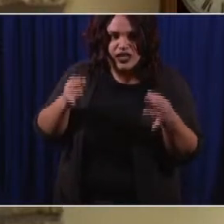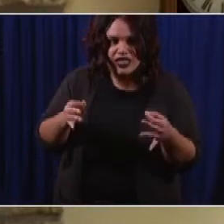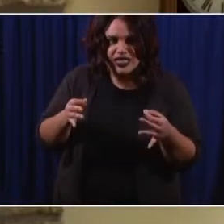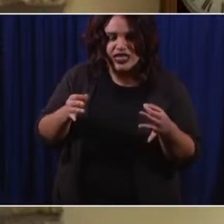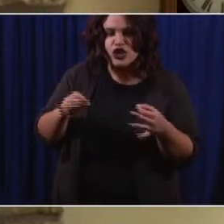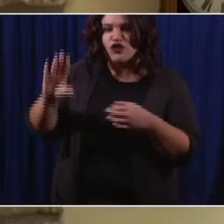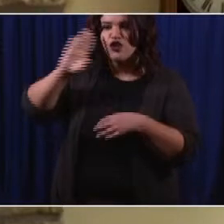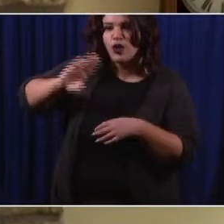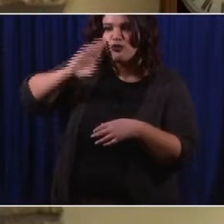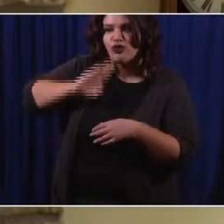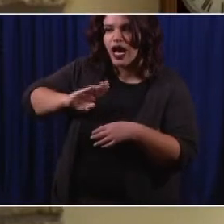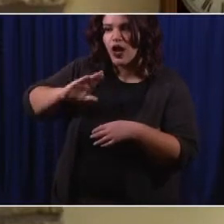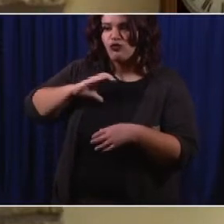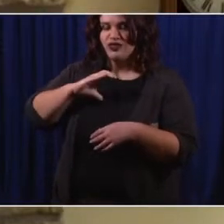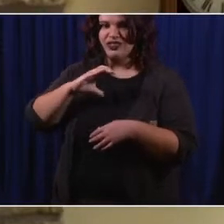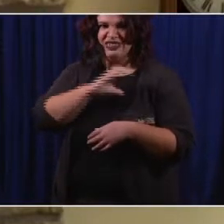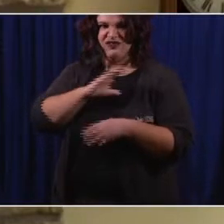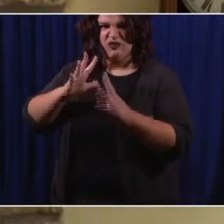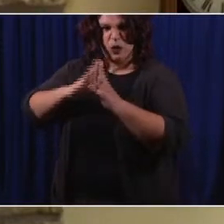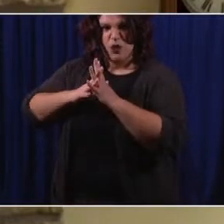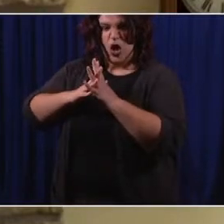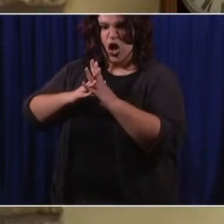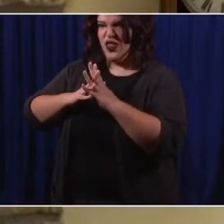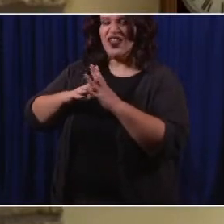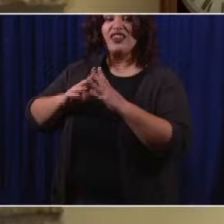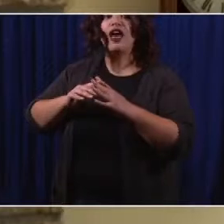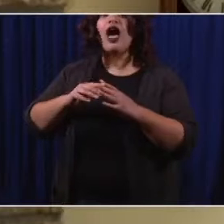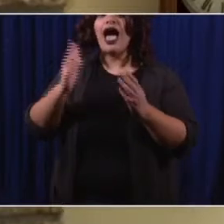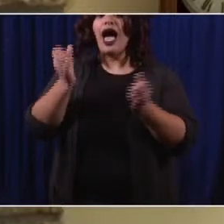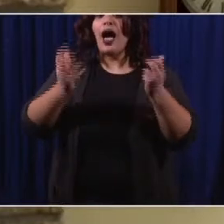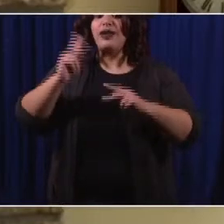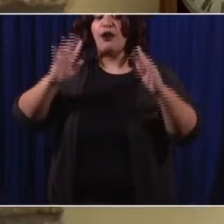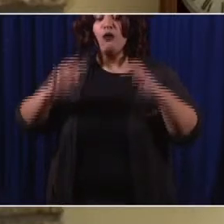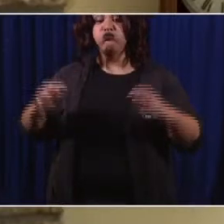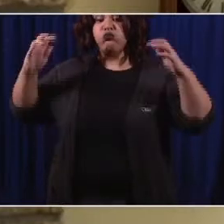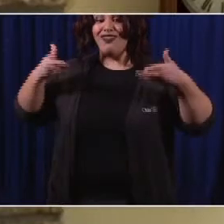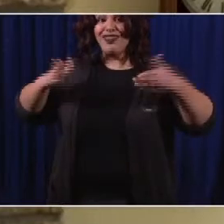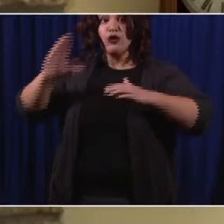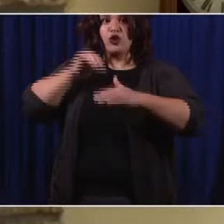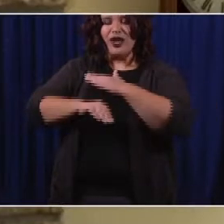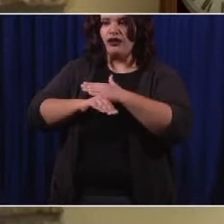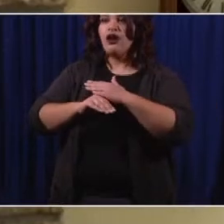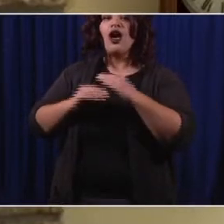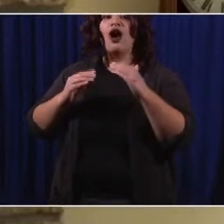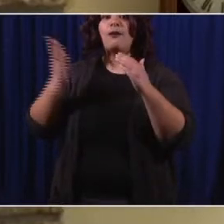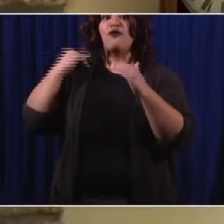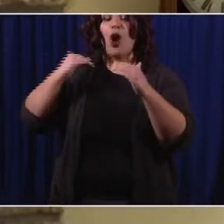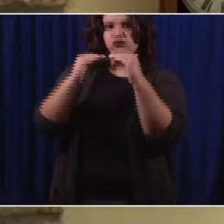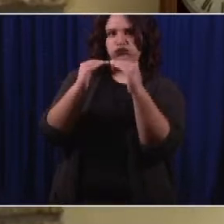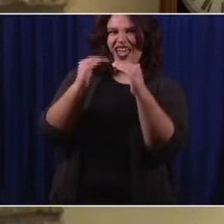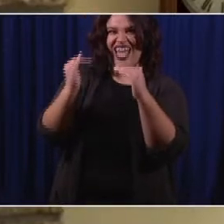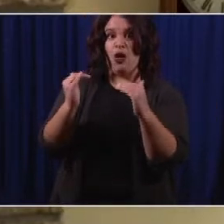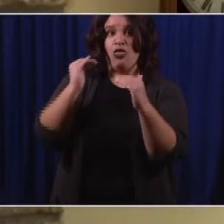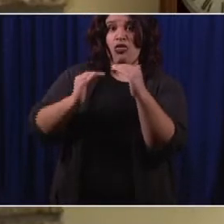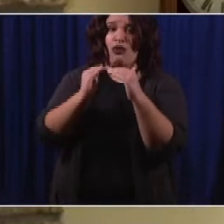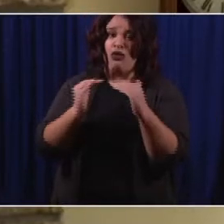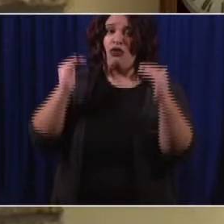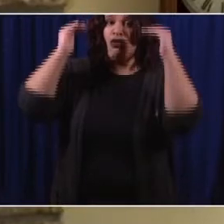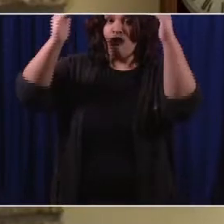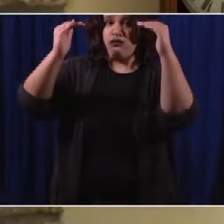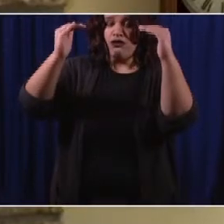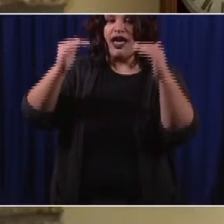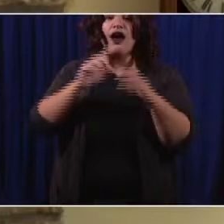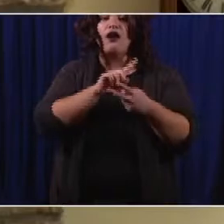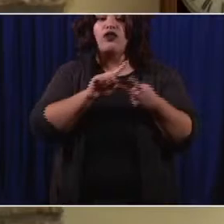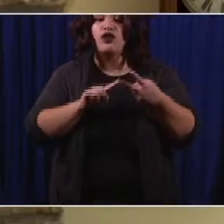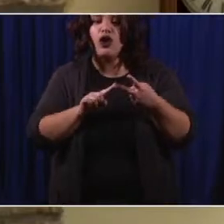spectator capacity? And where are you at on raising the capacity at other sports and entertainment venues? And also, can you talk about the discussions on